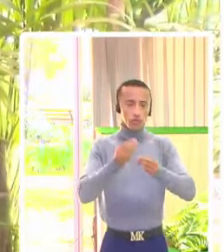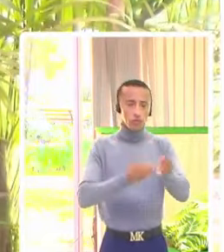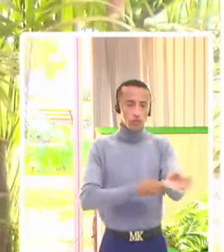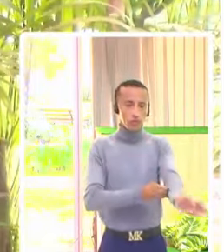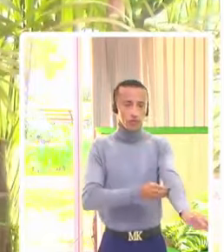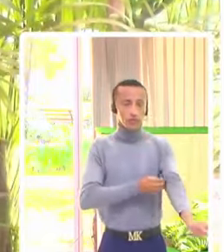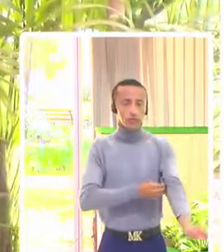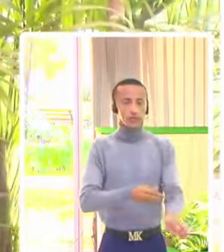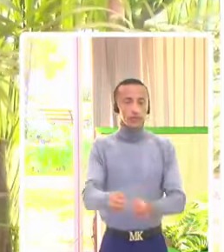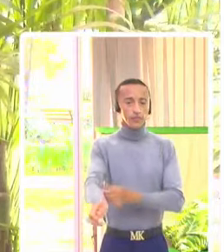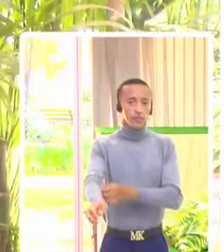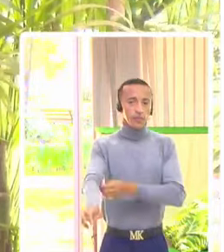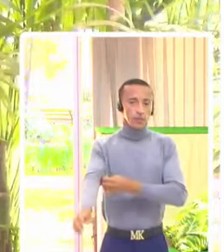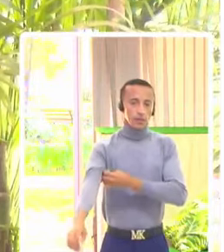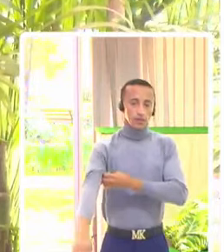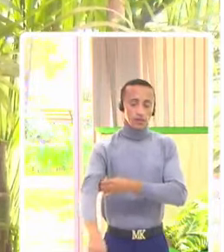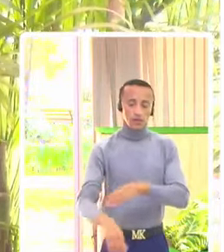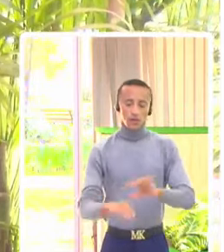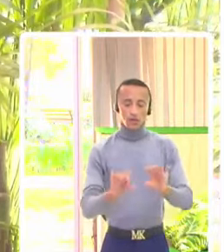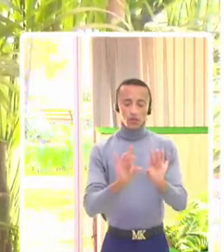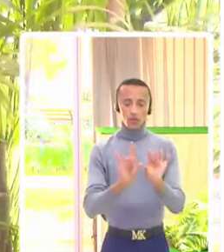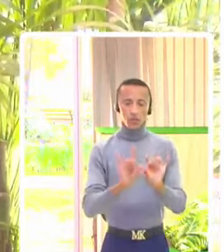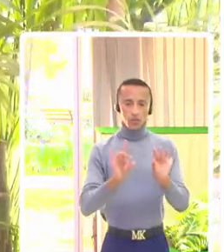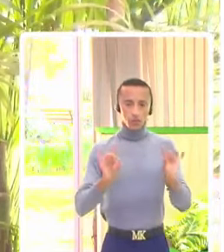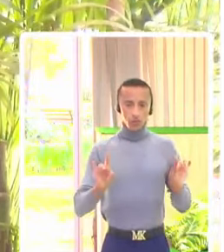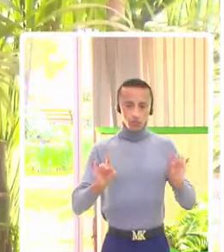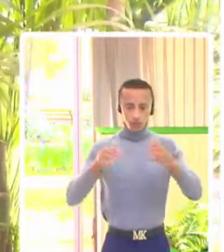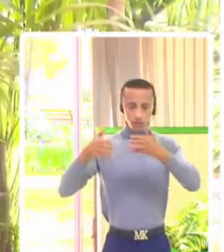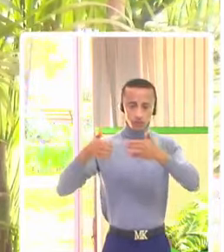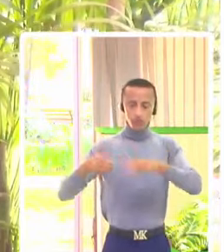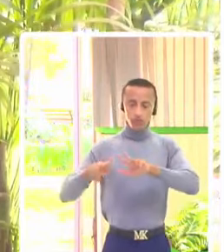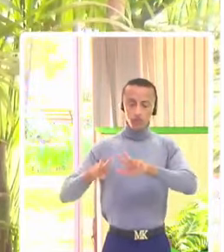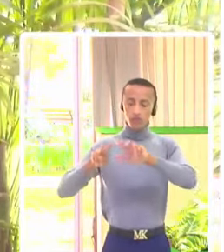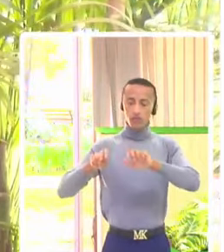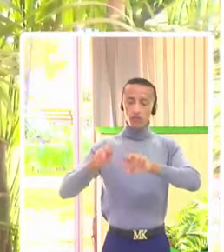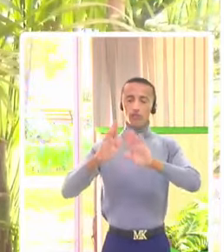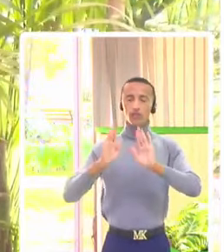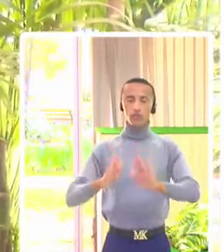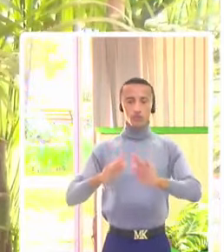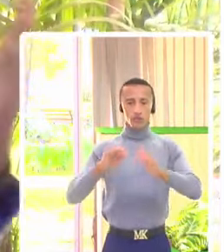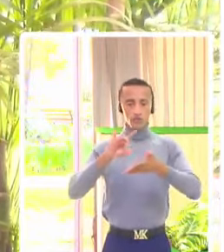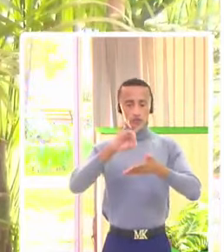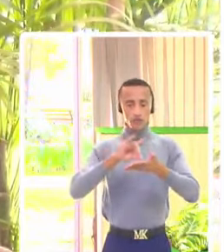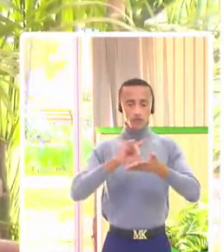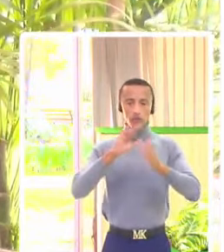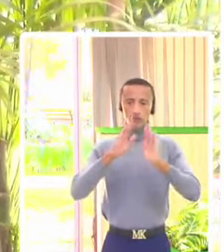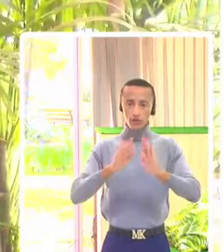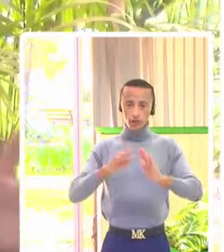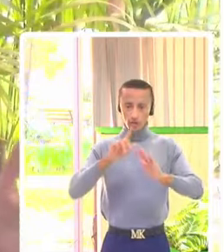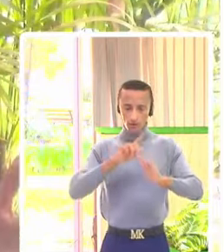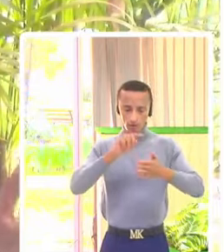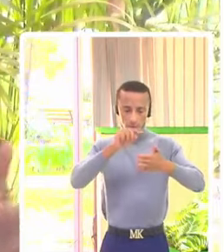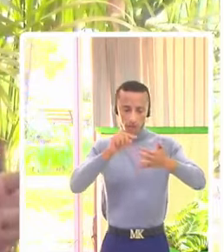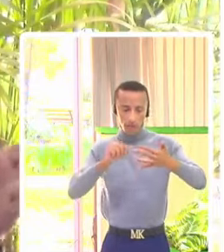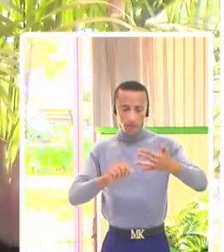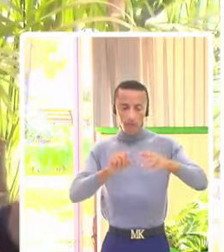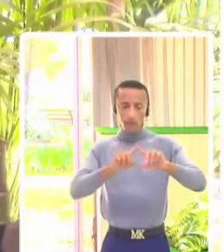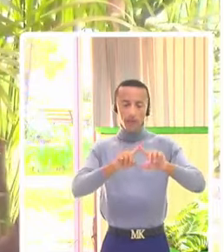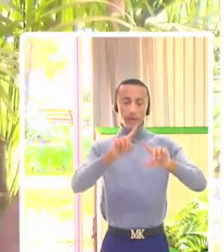just to give you information, we already offer very different ways